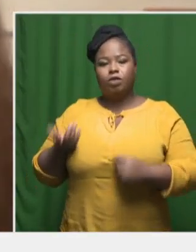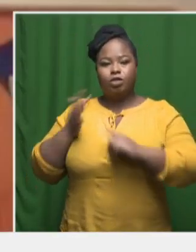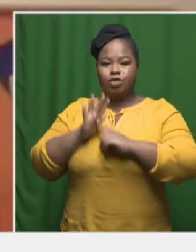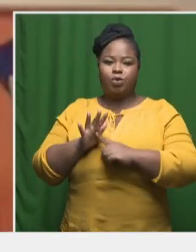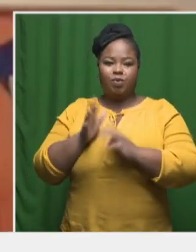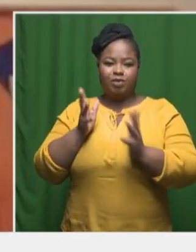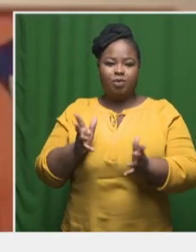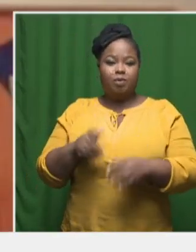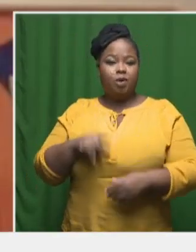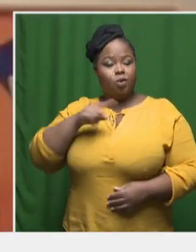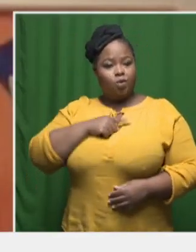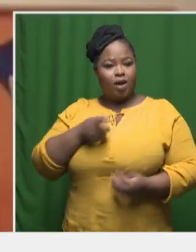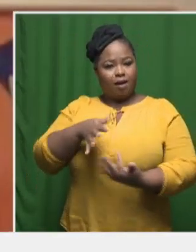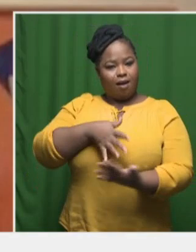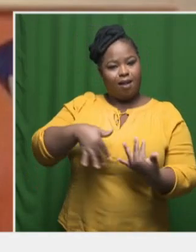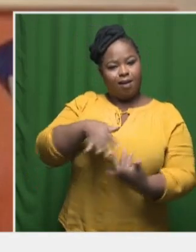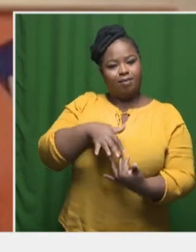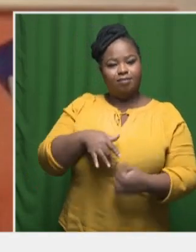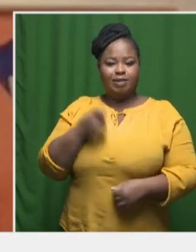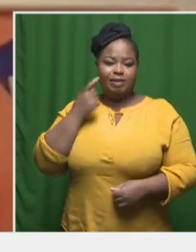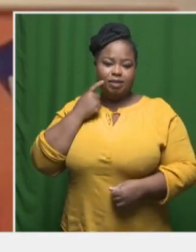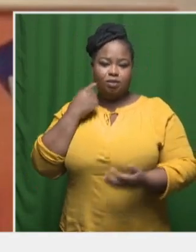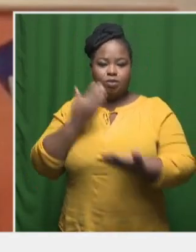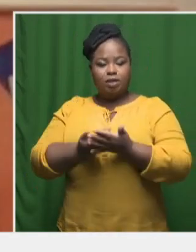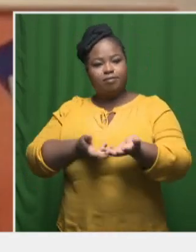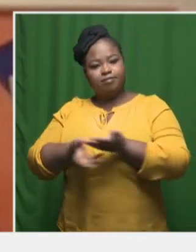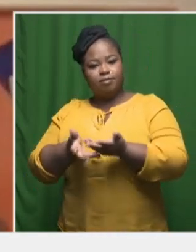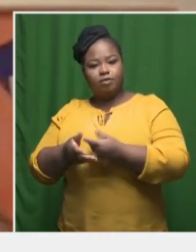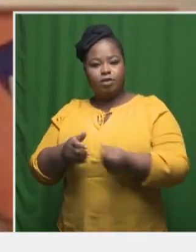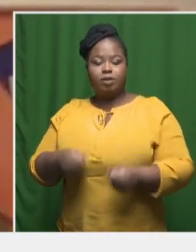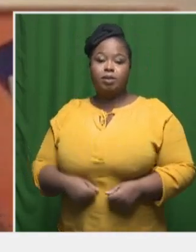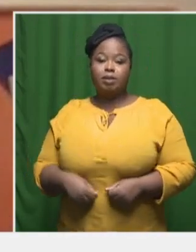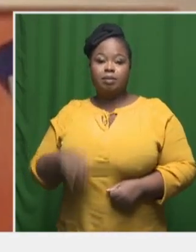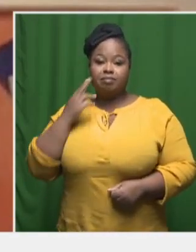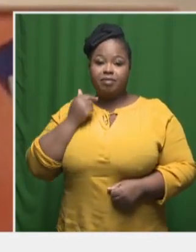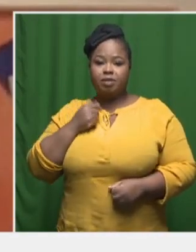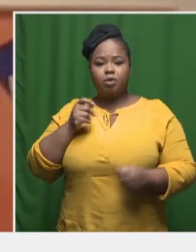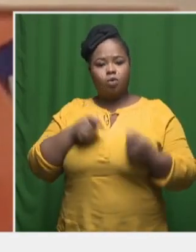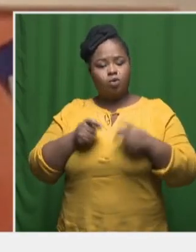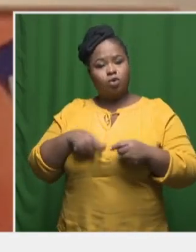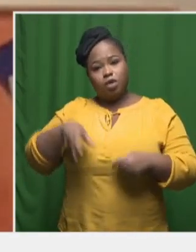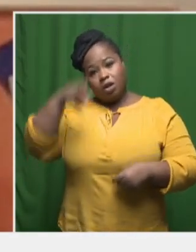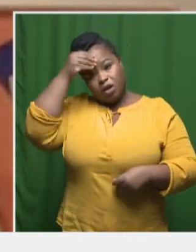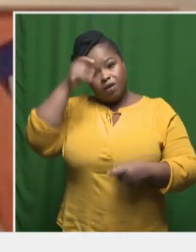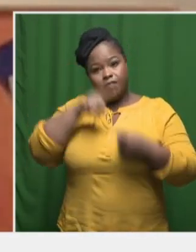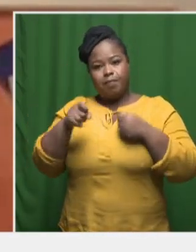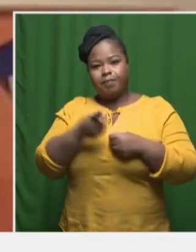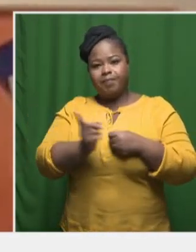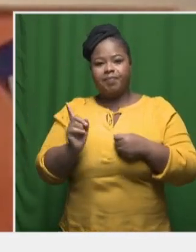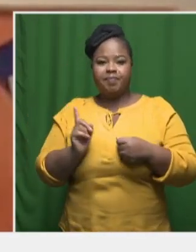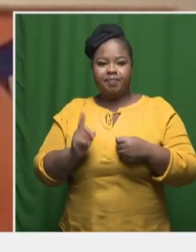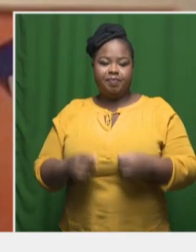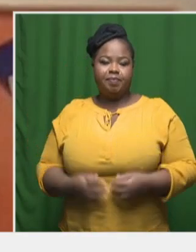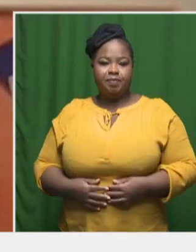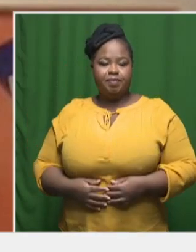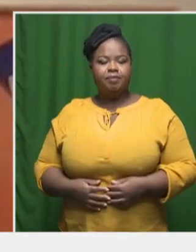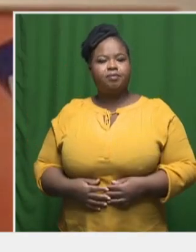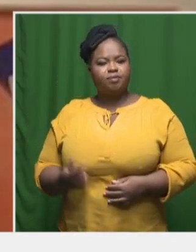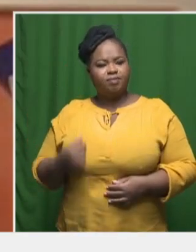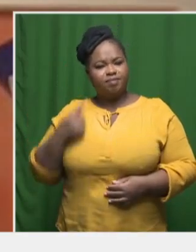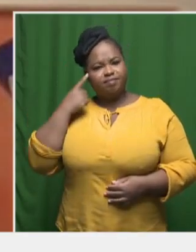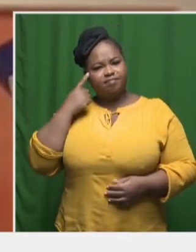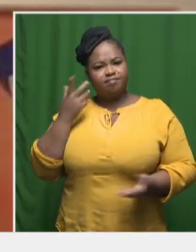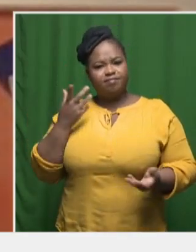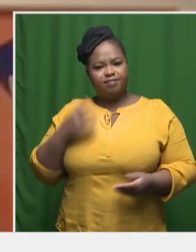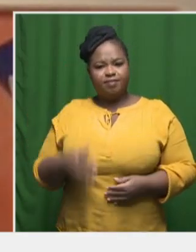show, in that it's very interactive. You get to engage with some very snazzy chefs, also learn from them. So I think